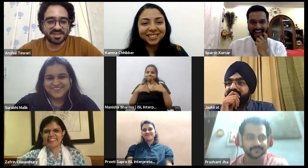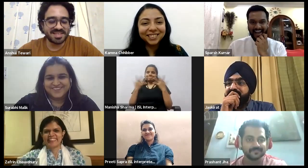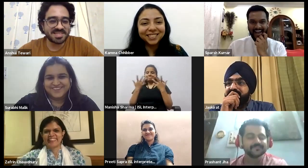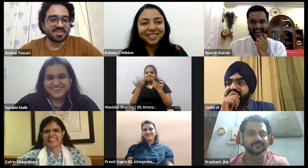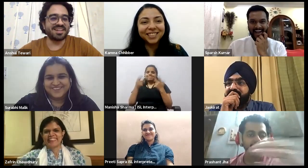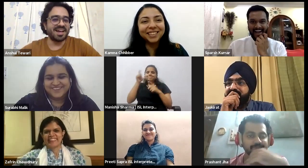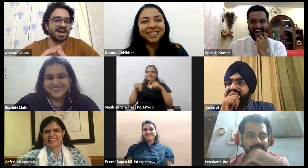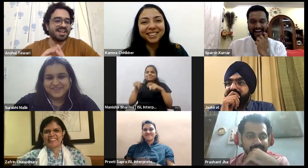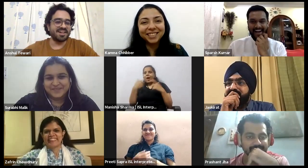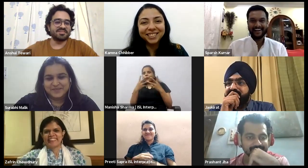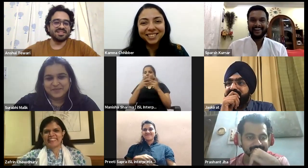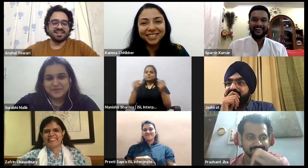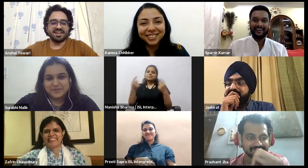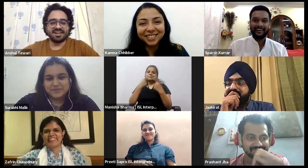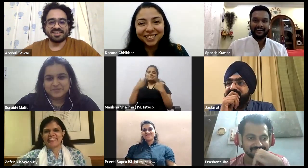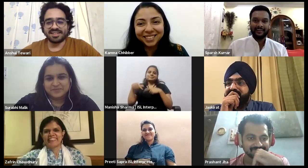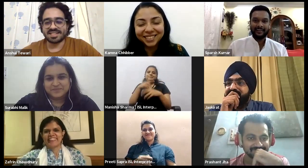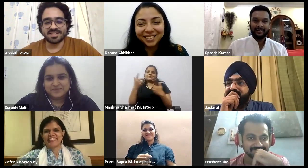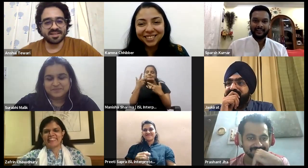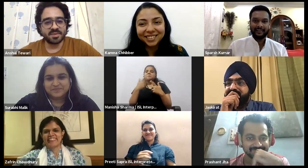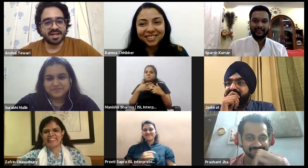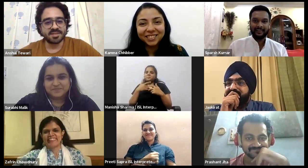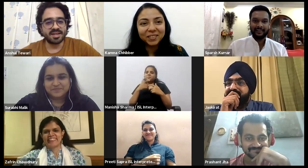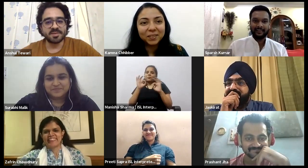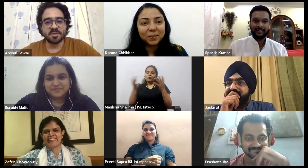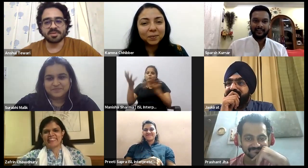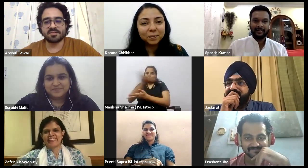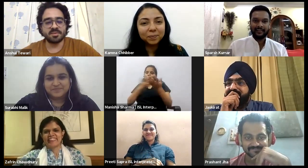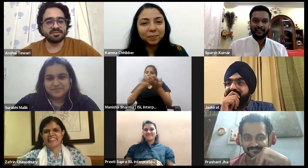to counter this, but I love the discussion that we had. So thank you so much, everyone, for